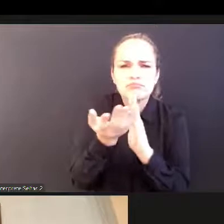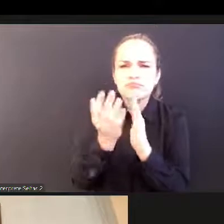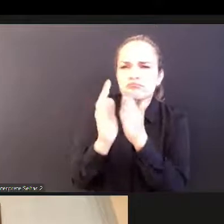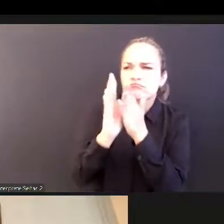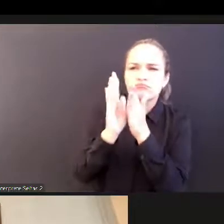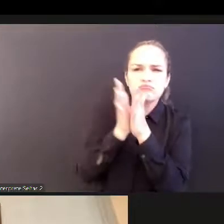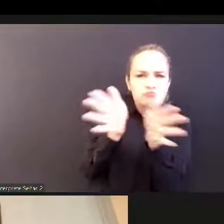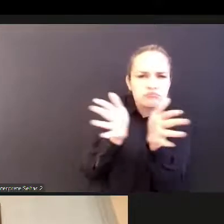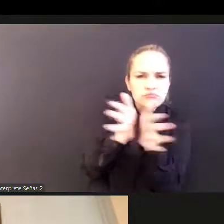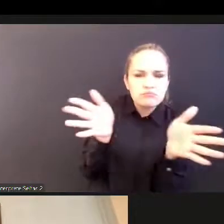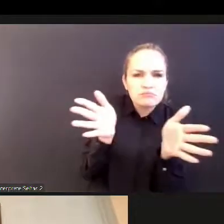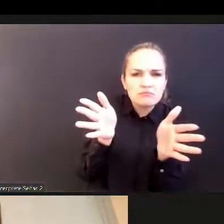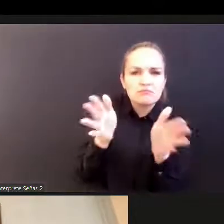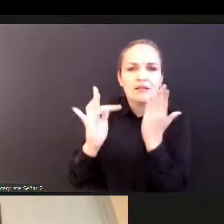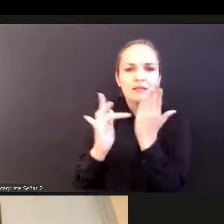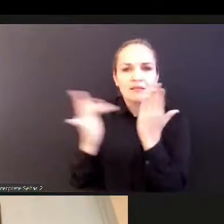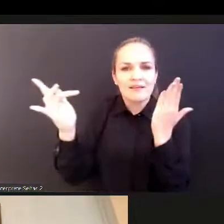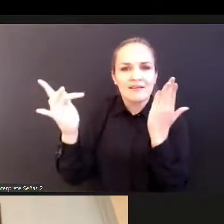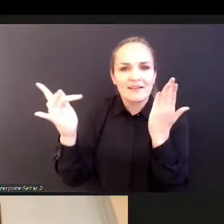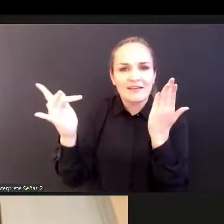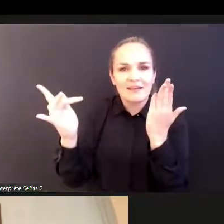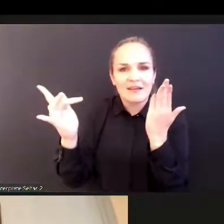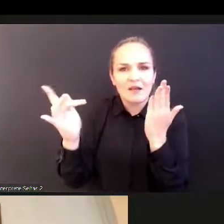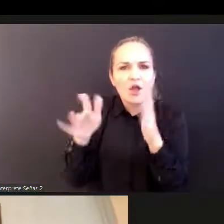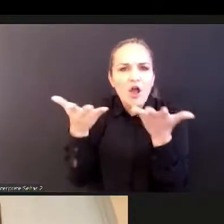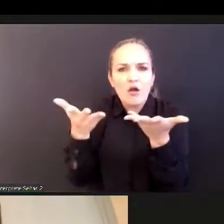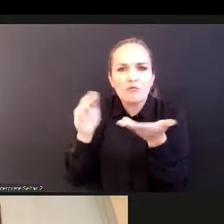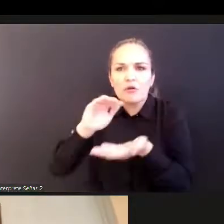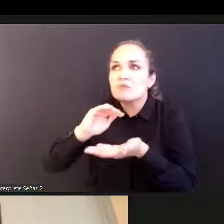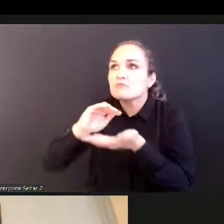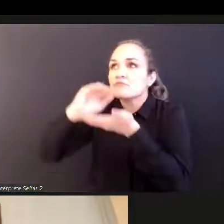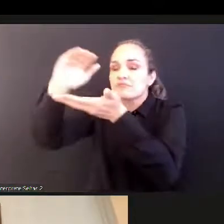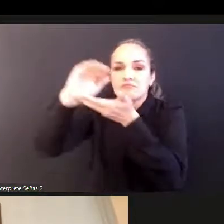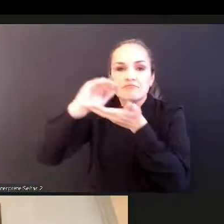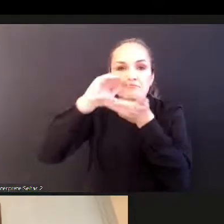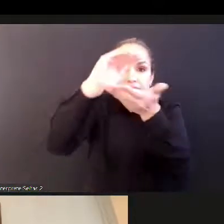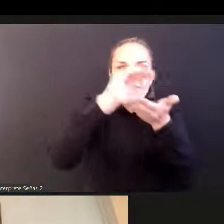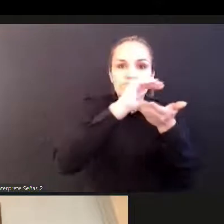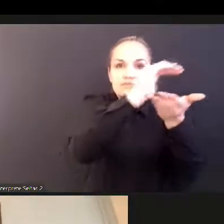services exports, drawing on examples from Africa?